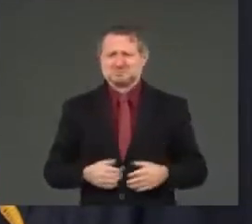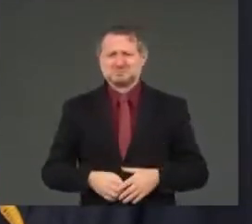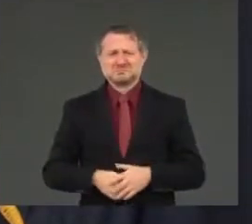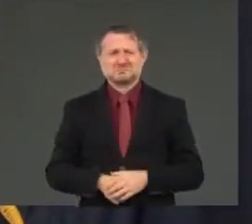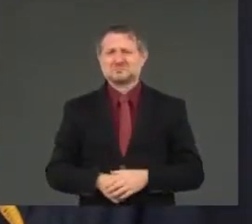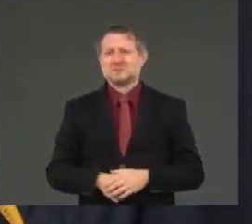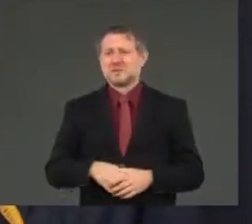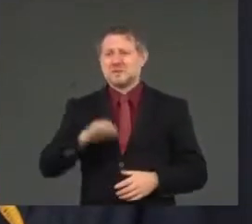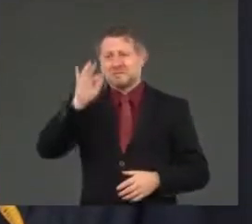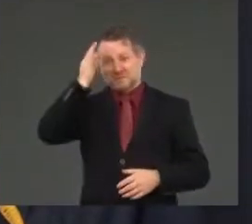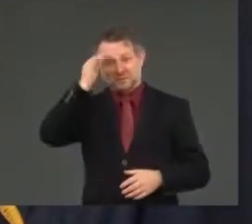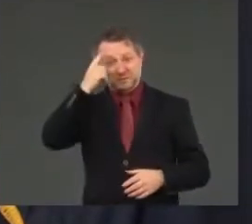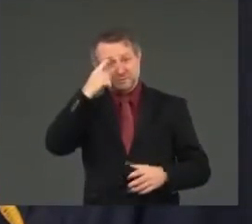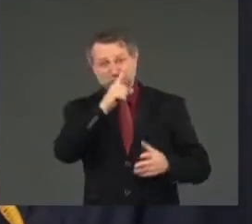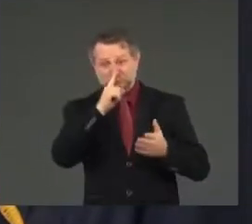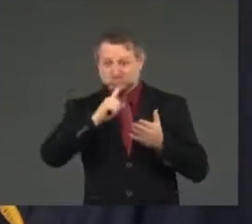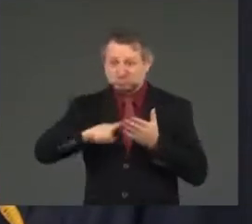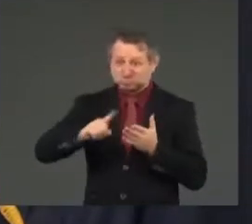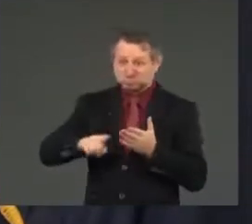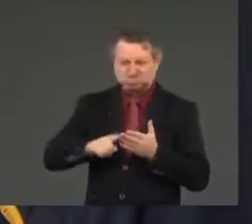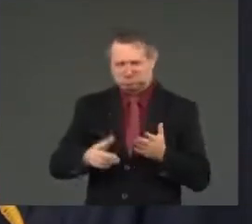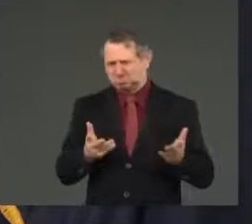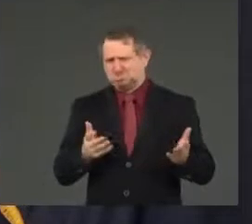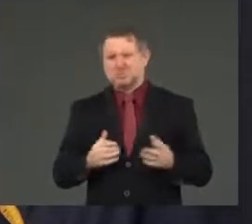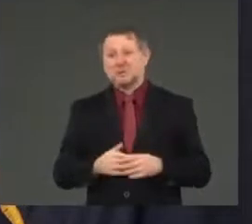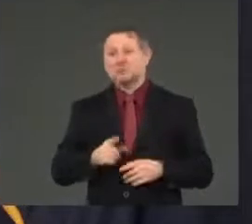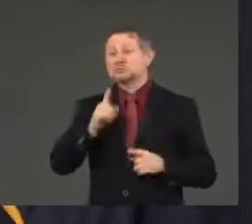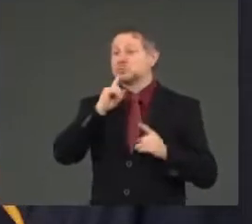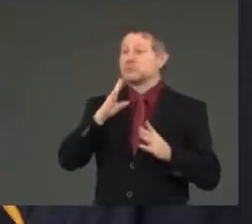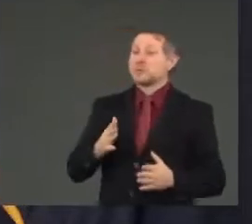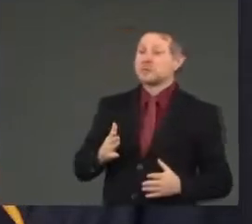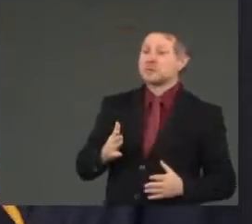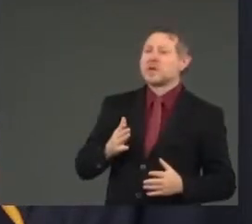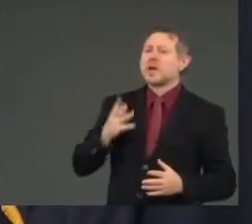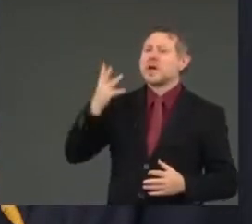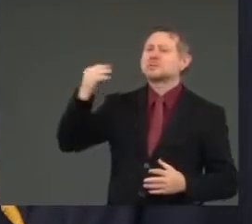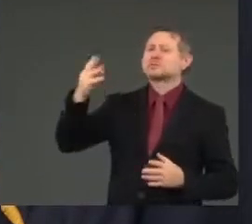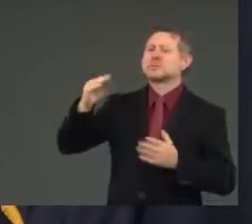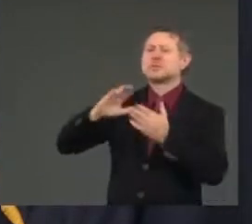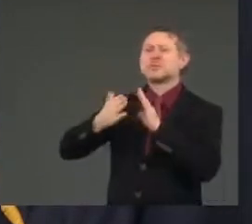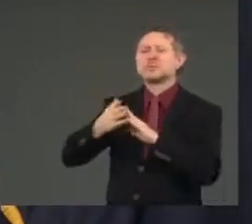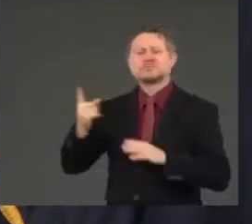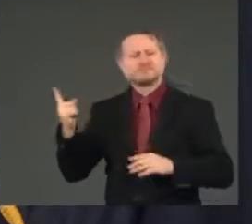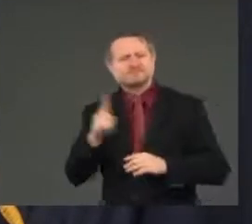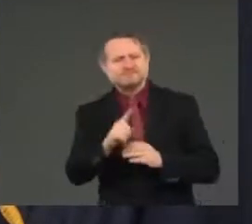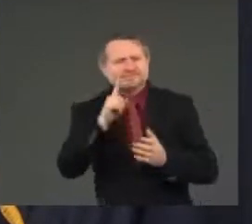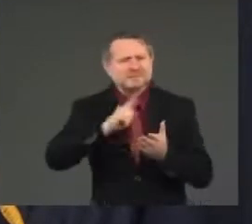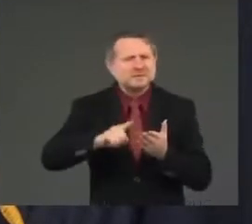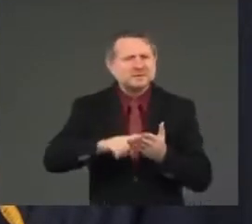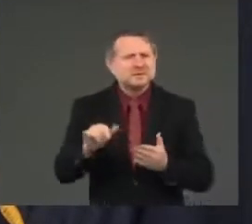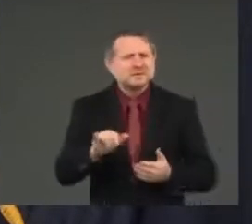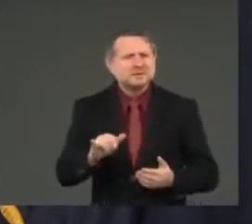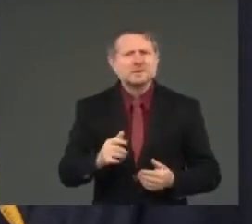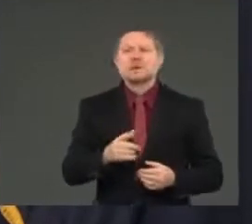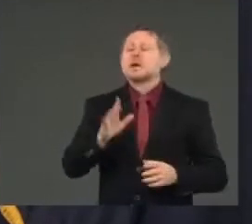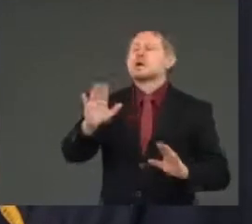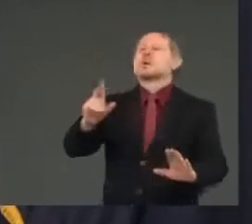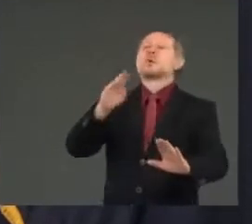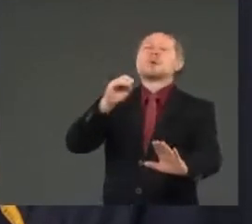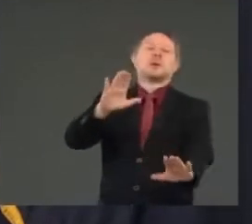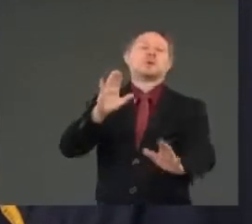federal probe So you'd welcome happens an or outside not? probe? Why do you think the death toll was so much higher? It is irrelevant to